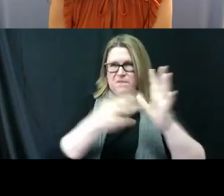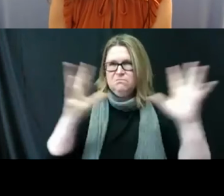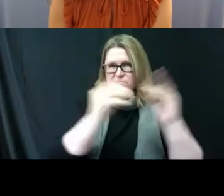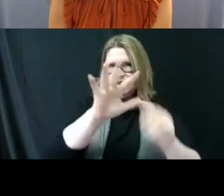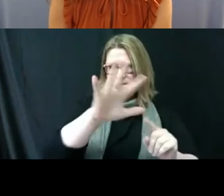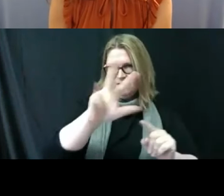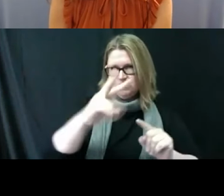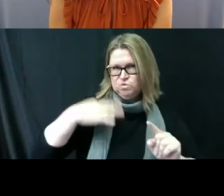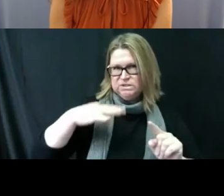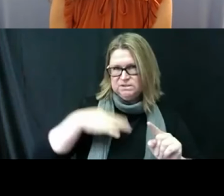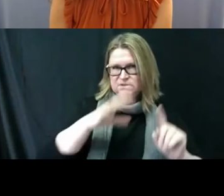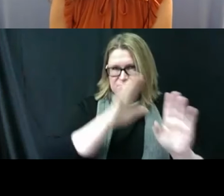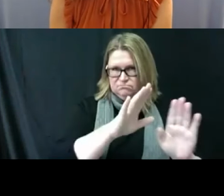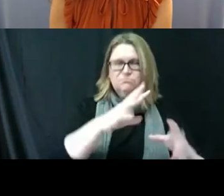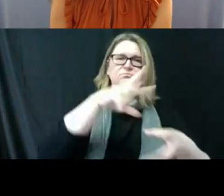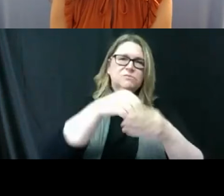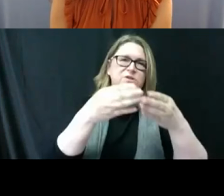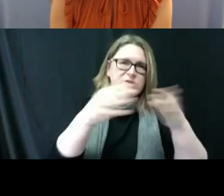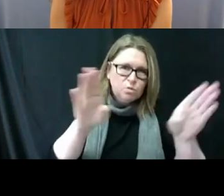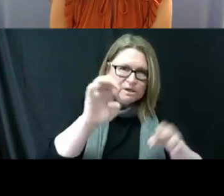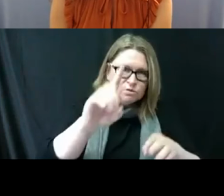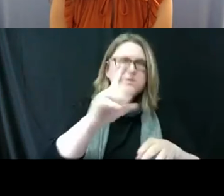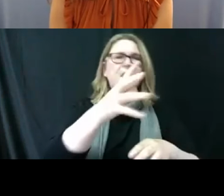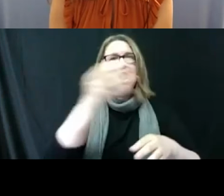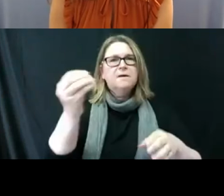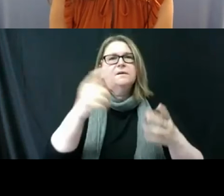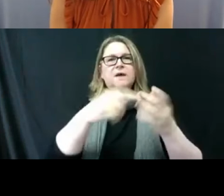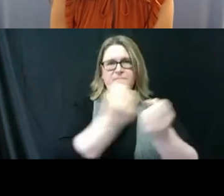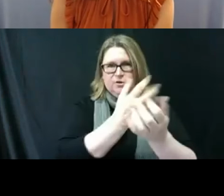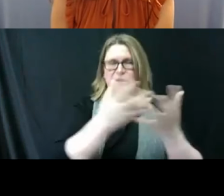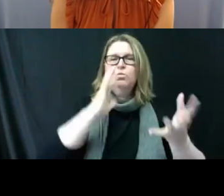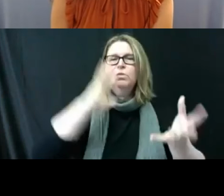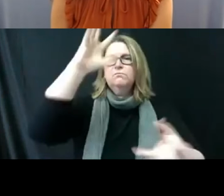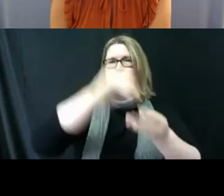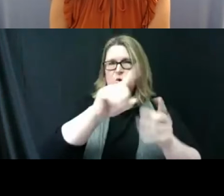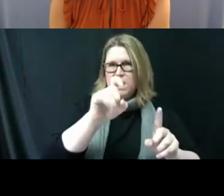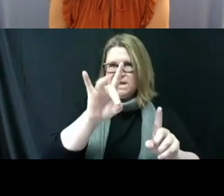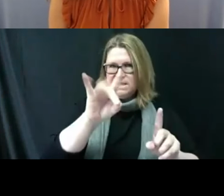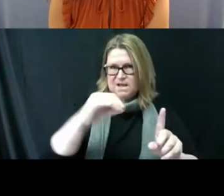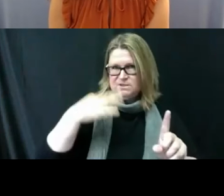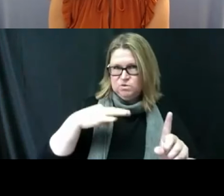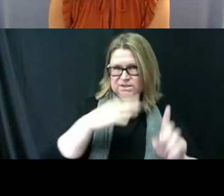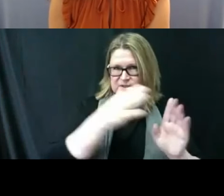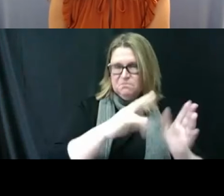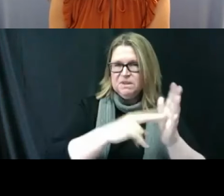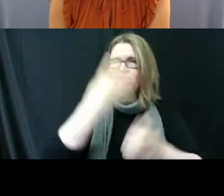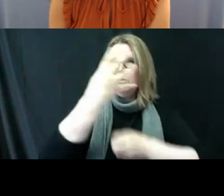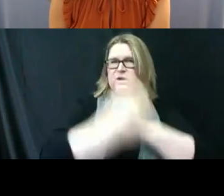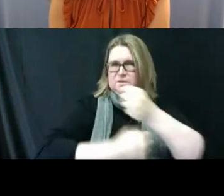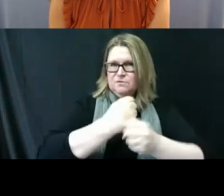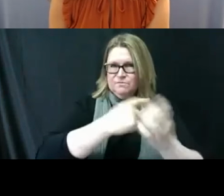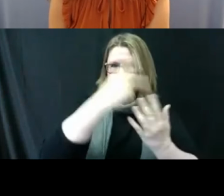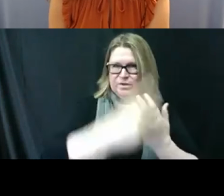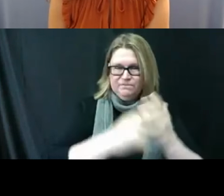a major, which means there's 52 credits, and that includes general education. And that